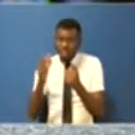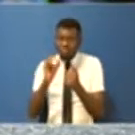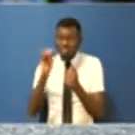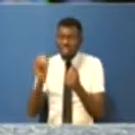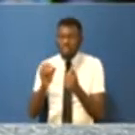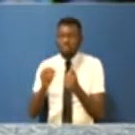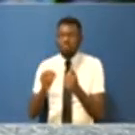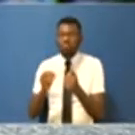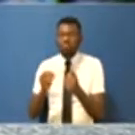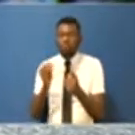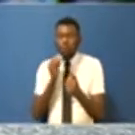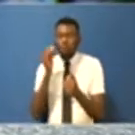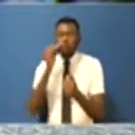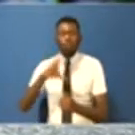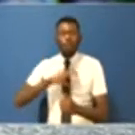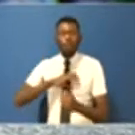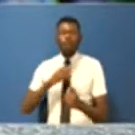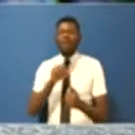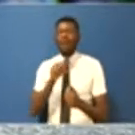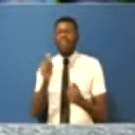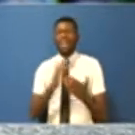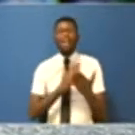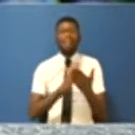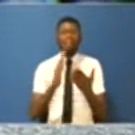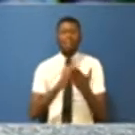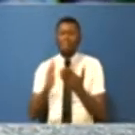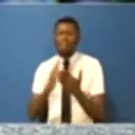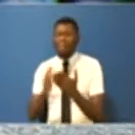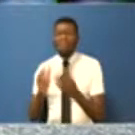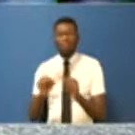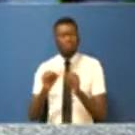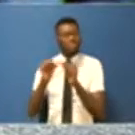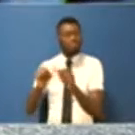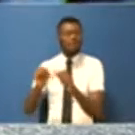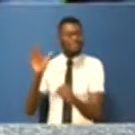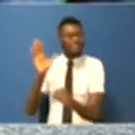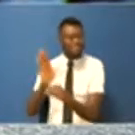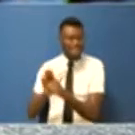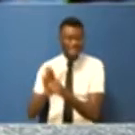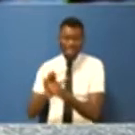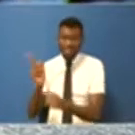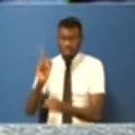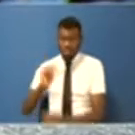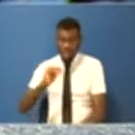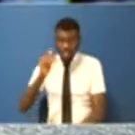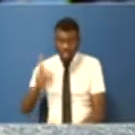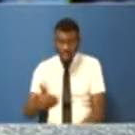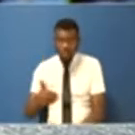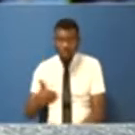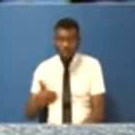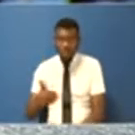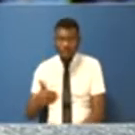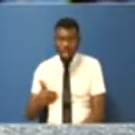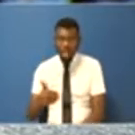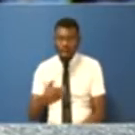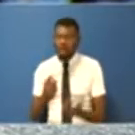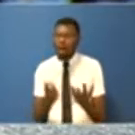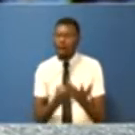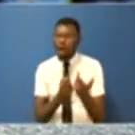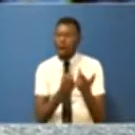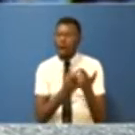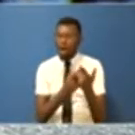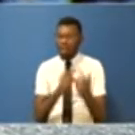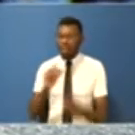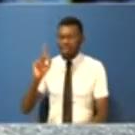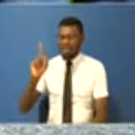homes the others are renting units in different places and also it is a city that according to statistics by the kenya